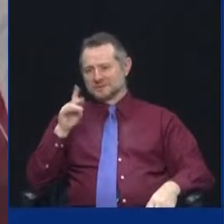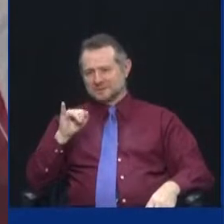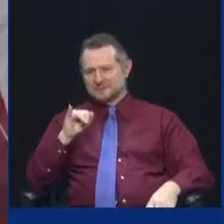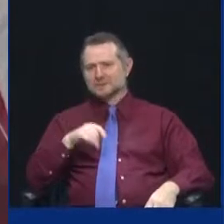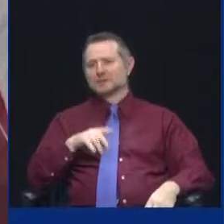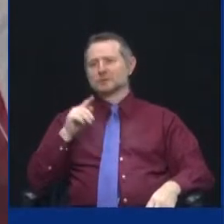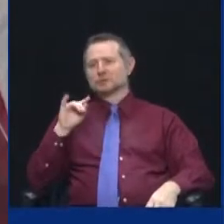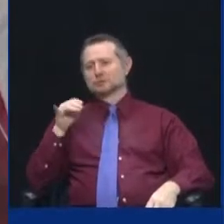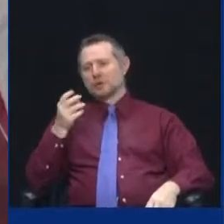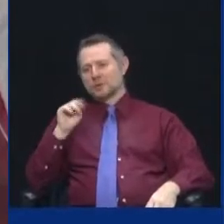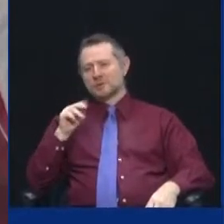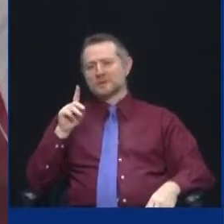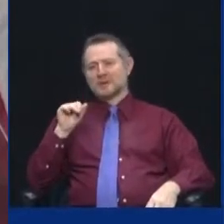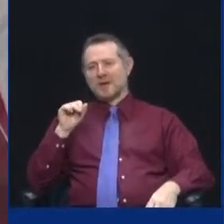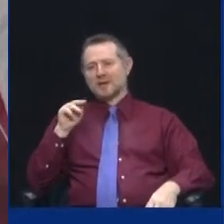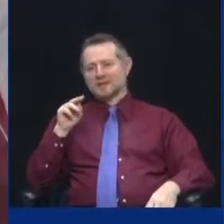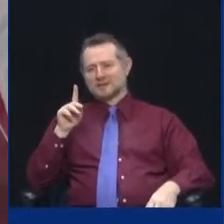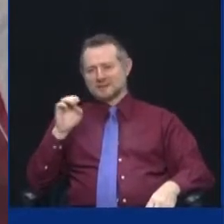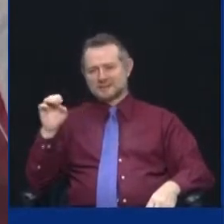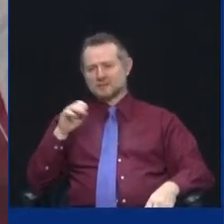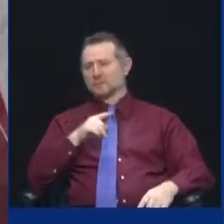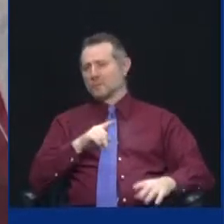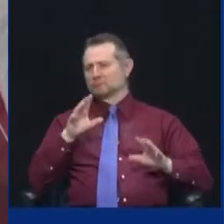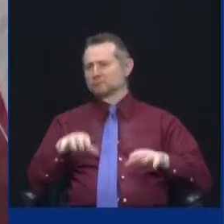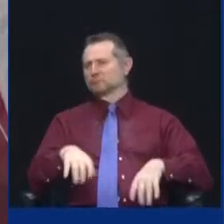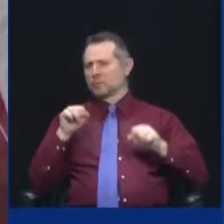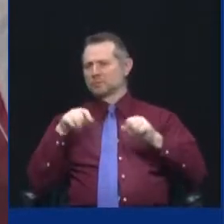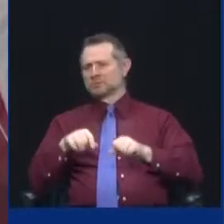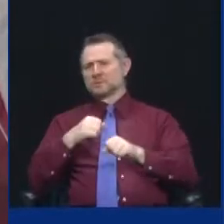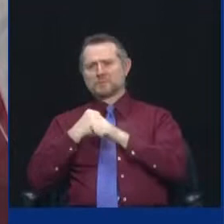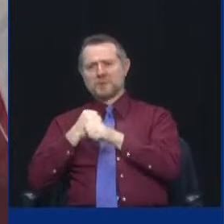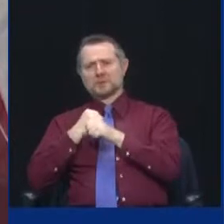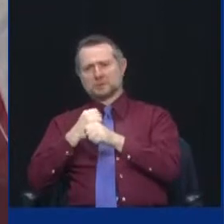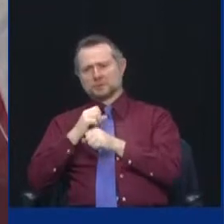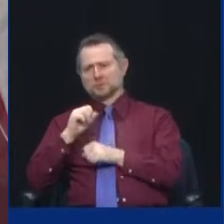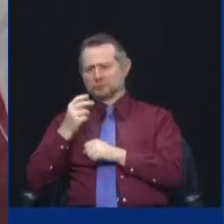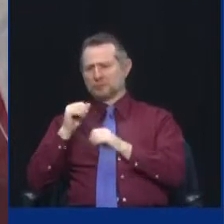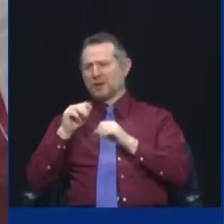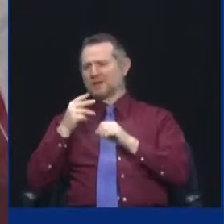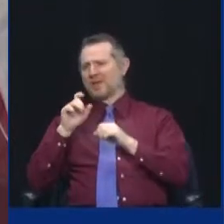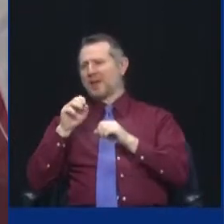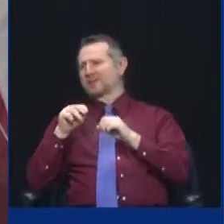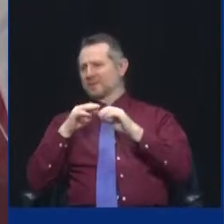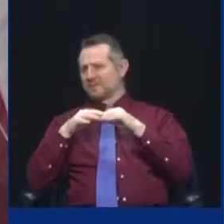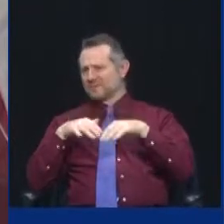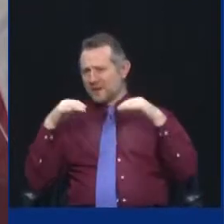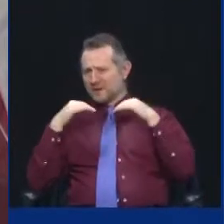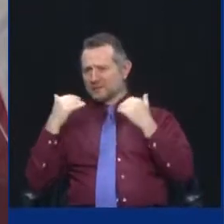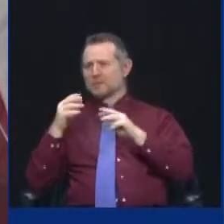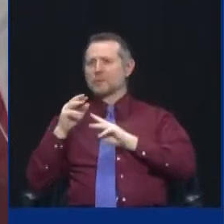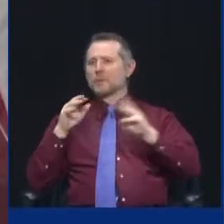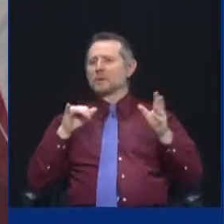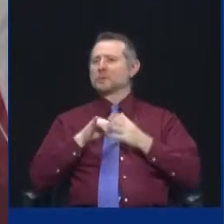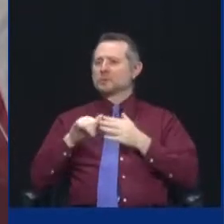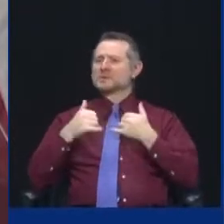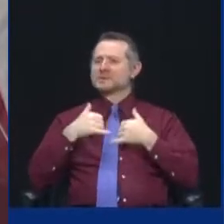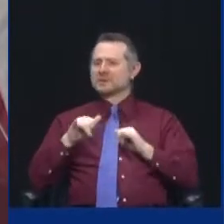Sahlen Field. As we all know, Western New York is still experiencing increased COVID positivity